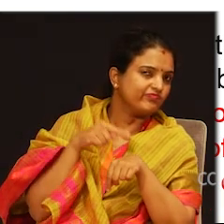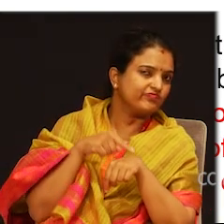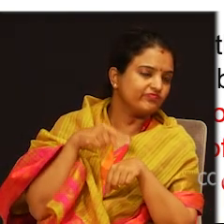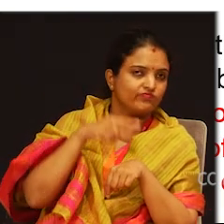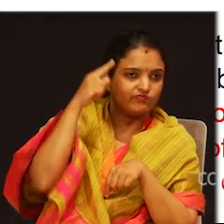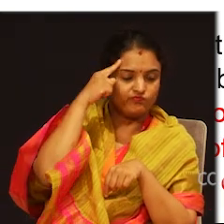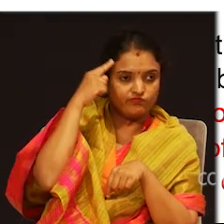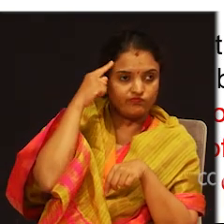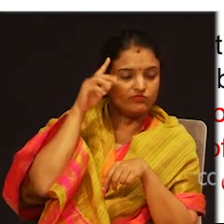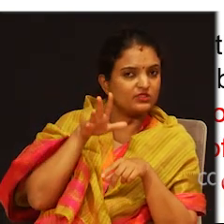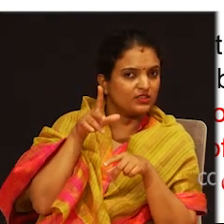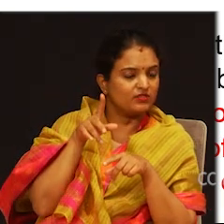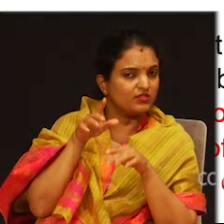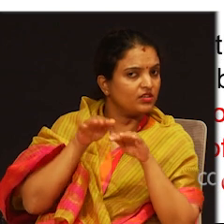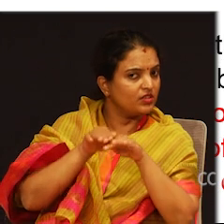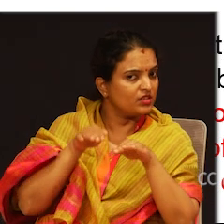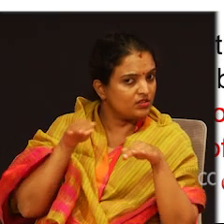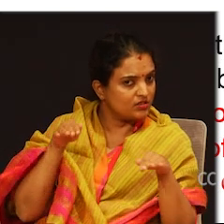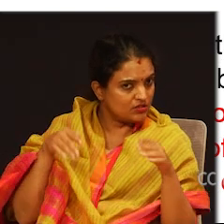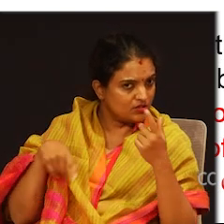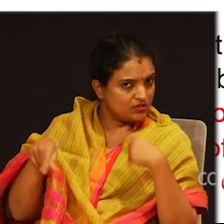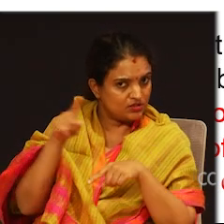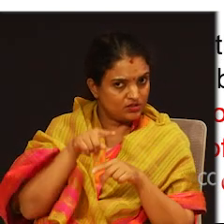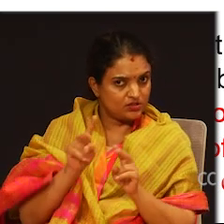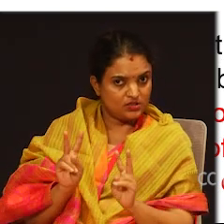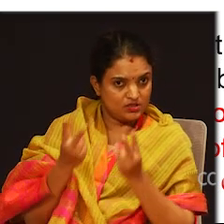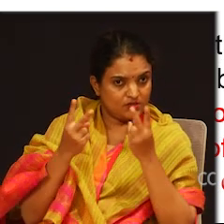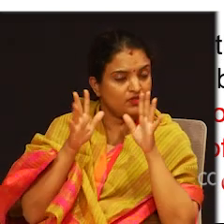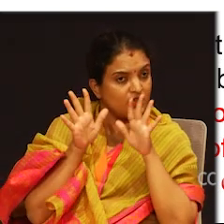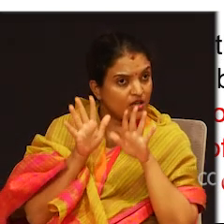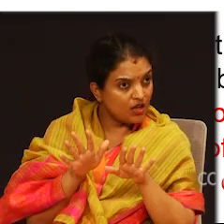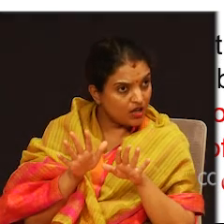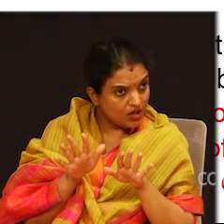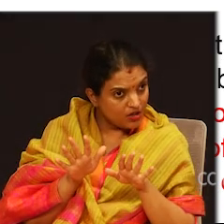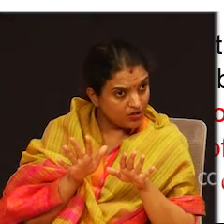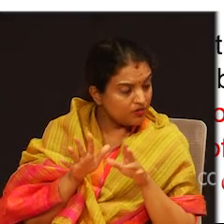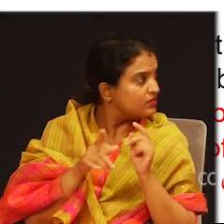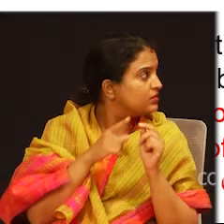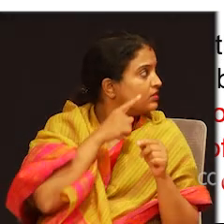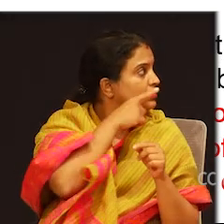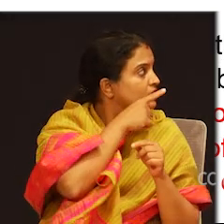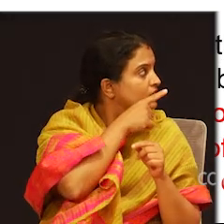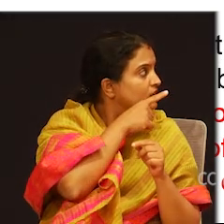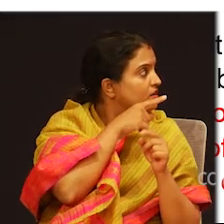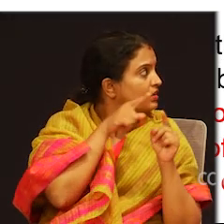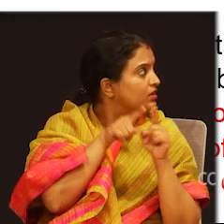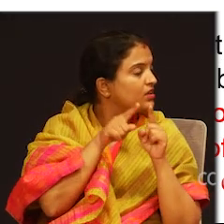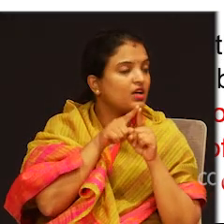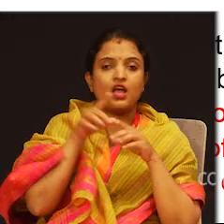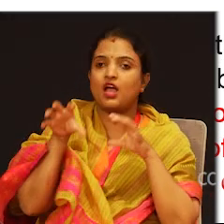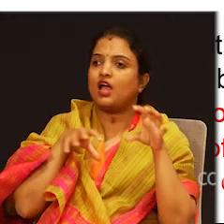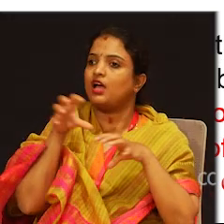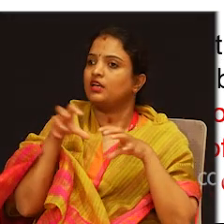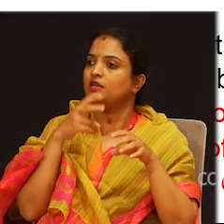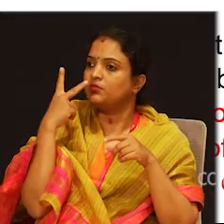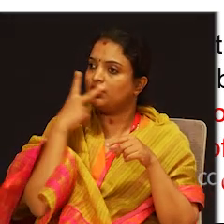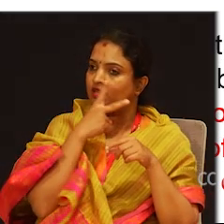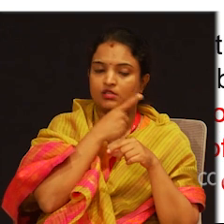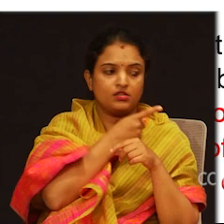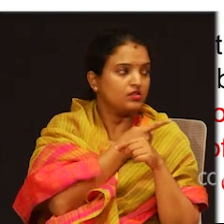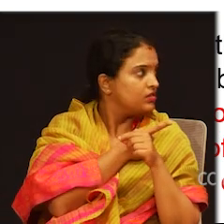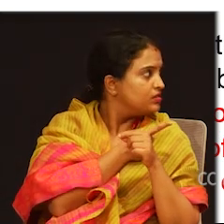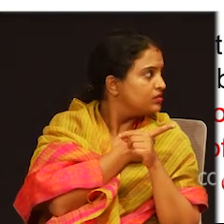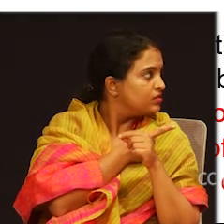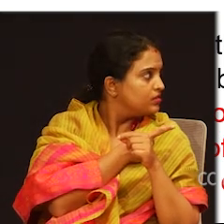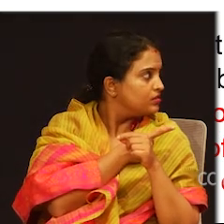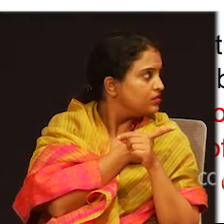Do our children really have the right to be different? This poster showed us some animals which were